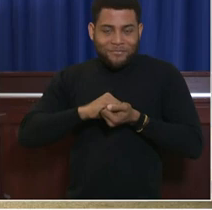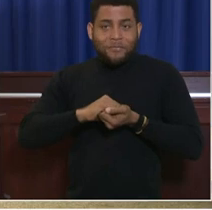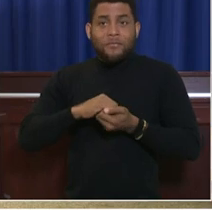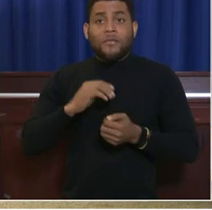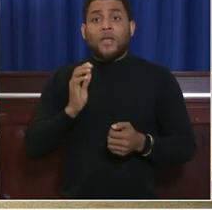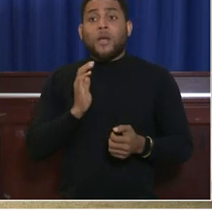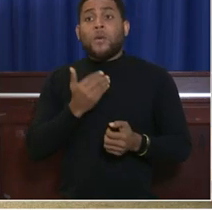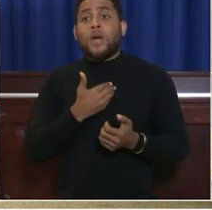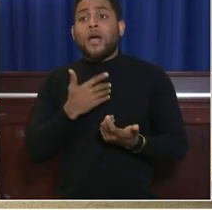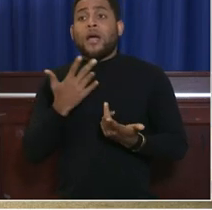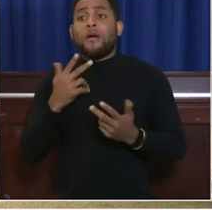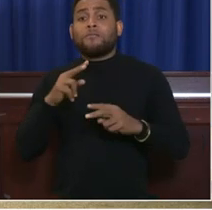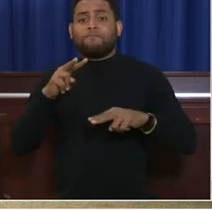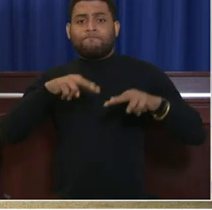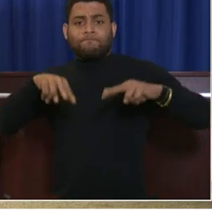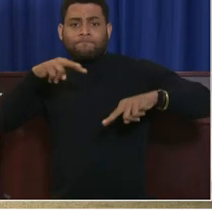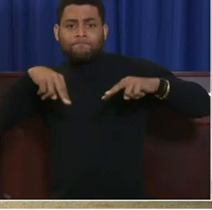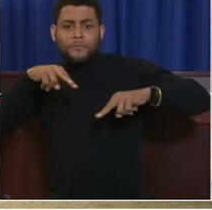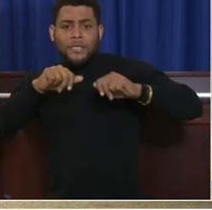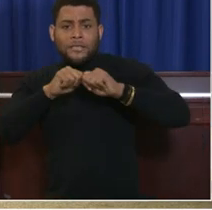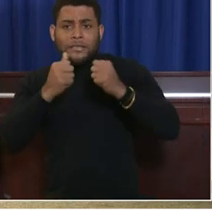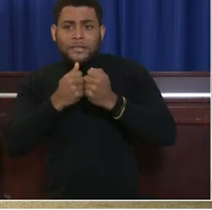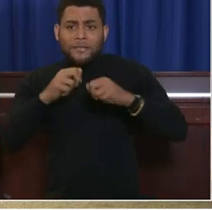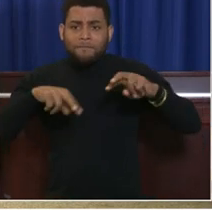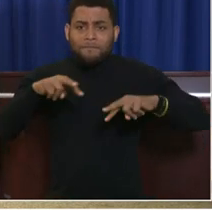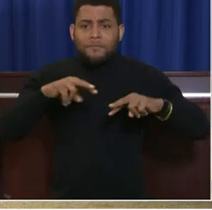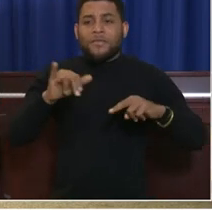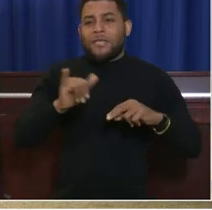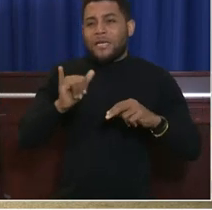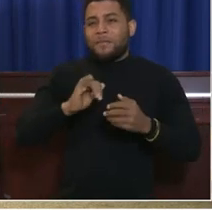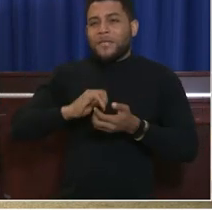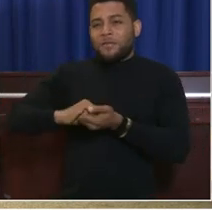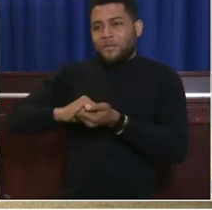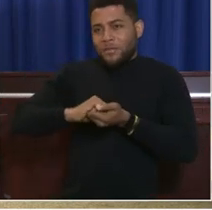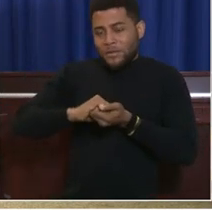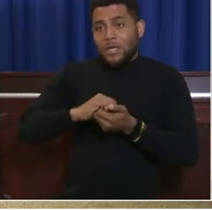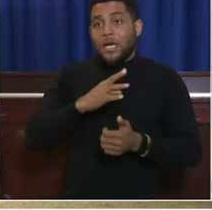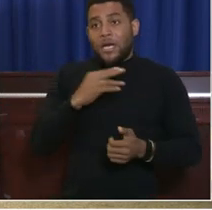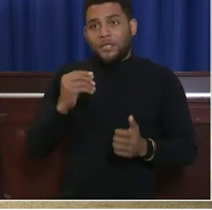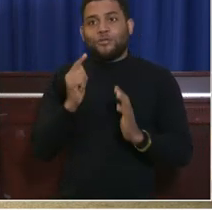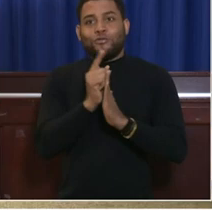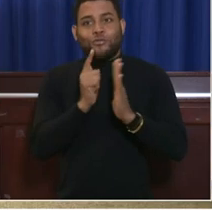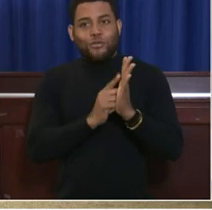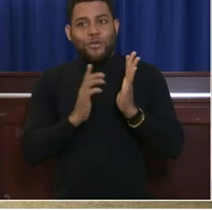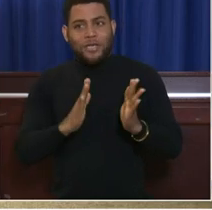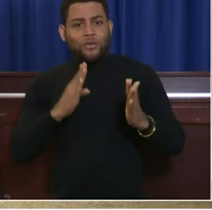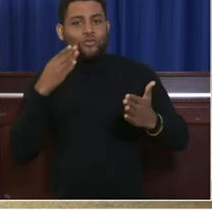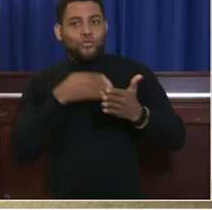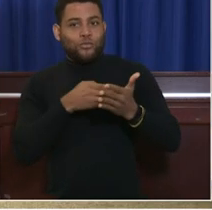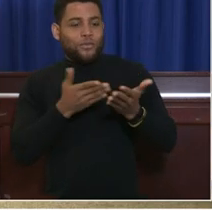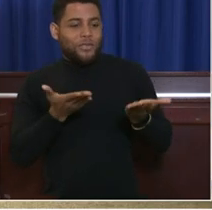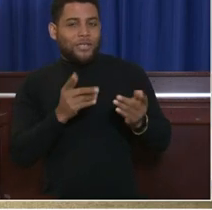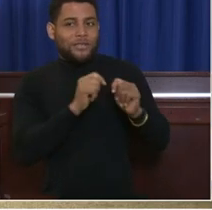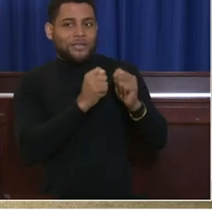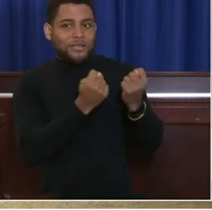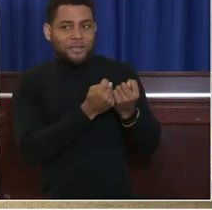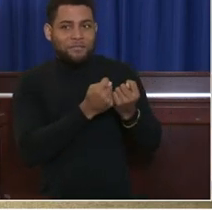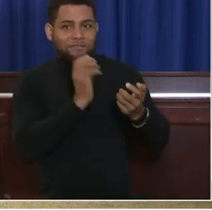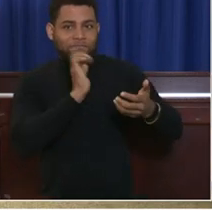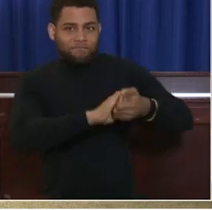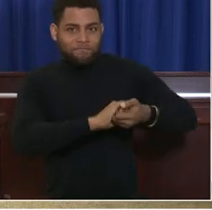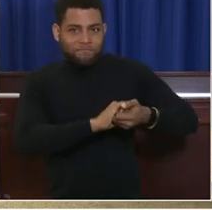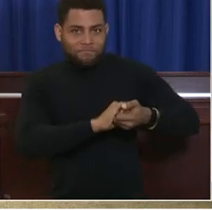agencies and in collaboration with our prosecutor. As a city, we know we are